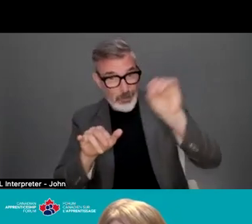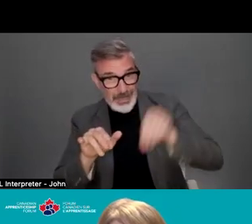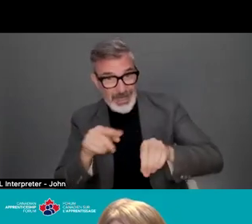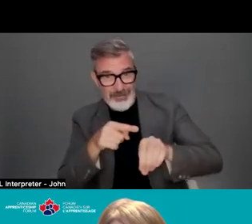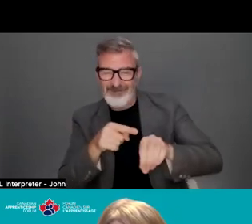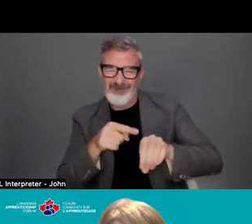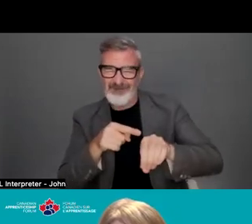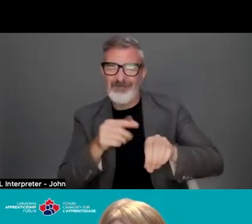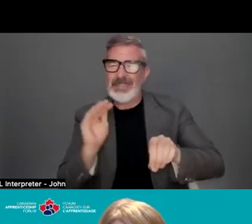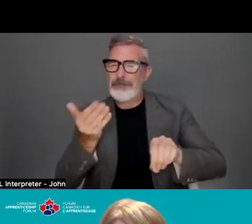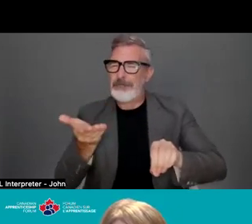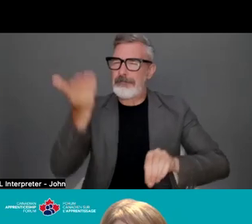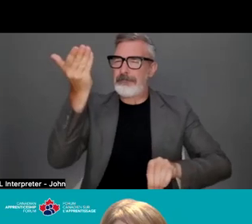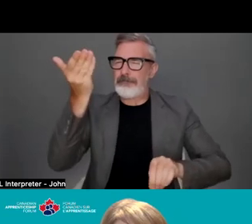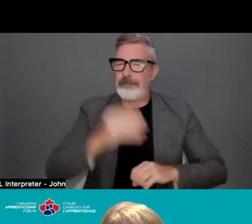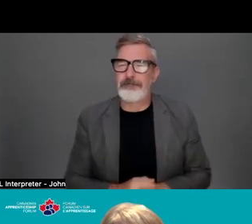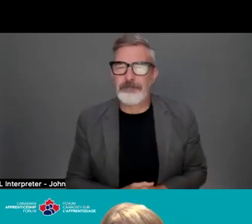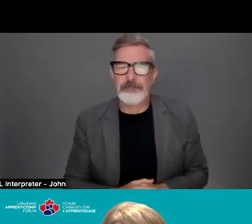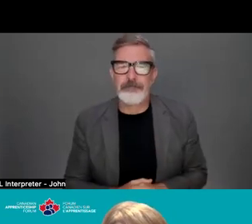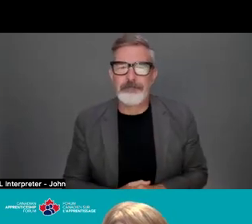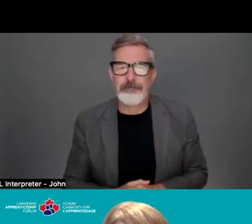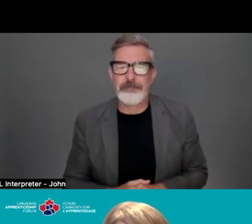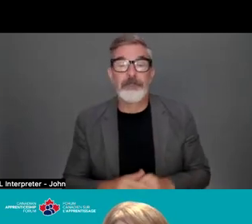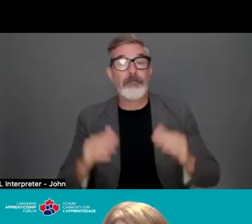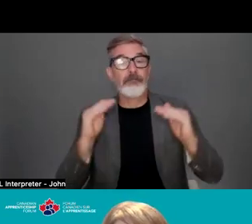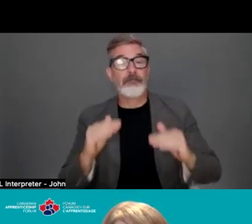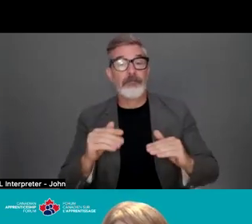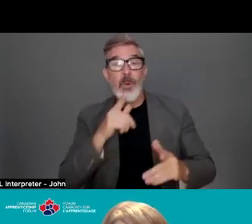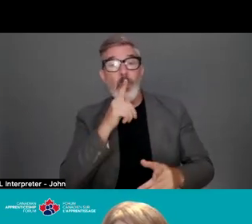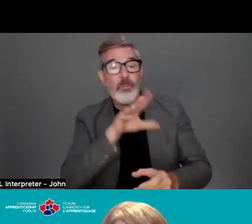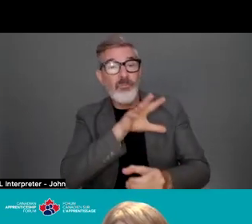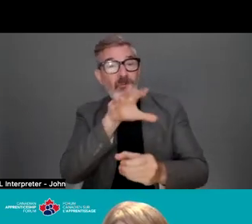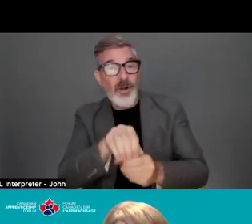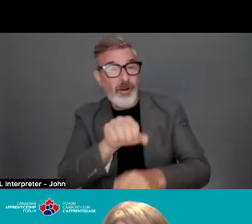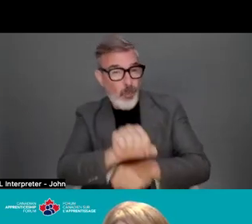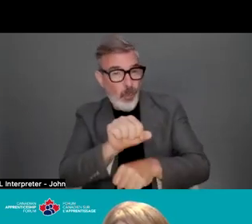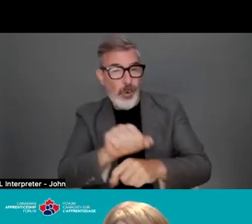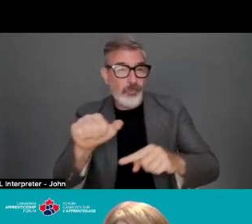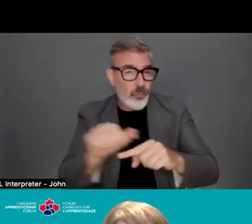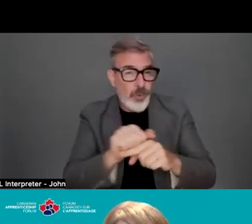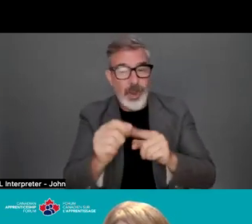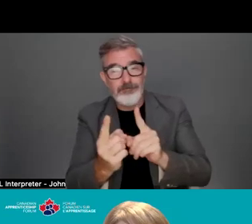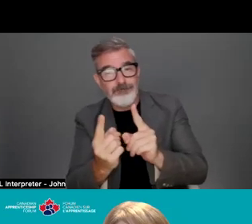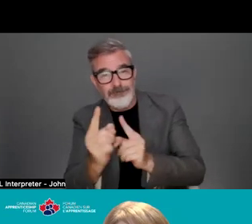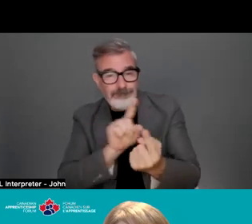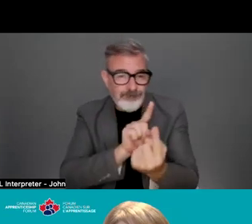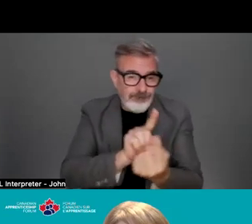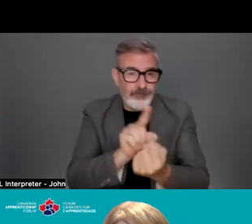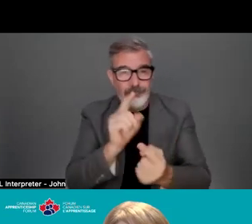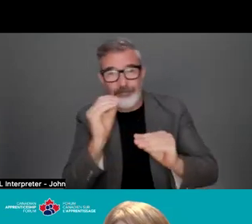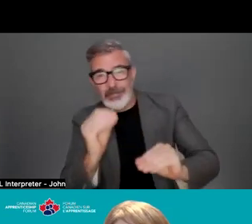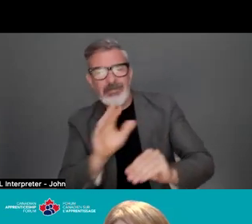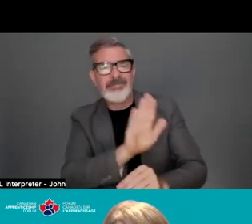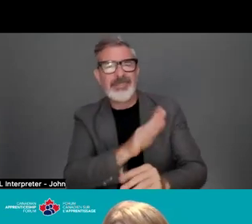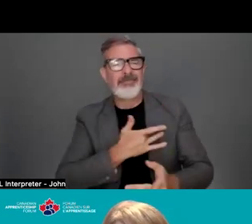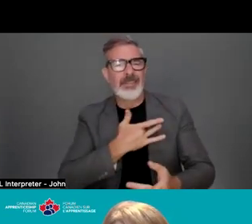When we survey apprentices, common stressors for them, including those with disabilities, the number one would